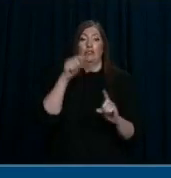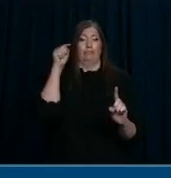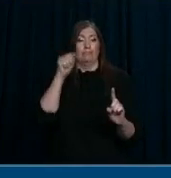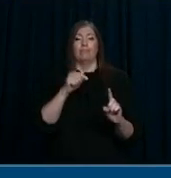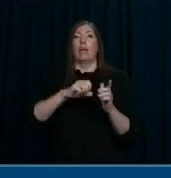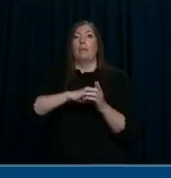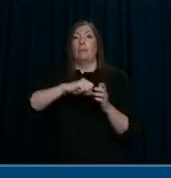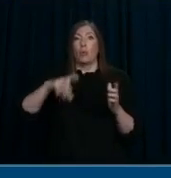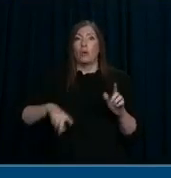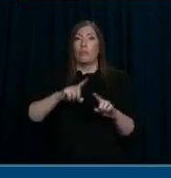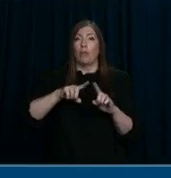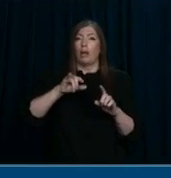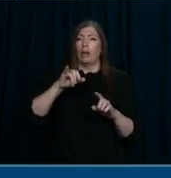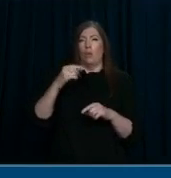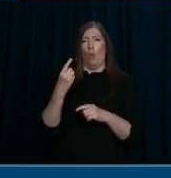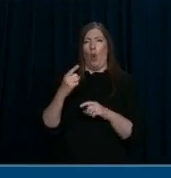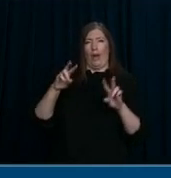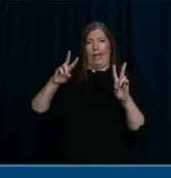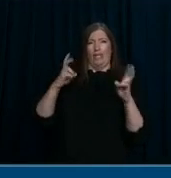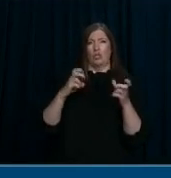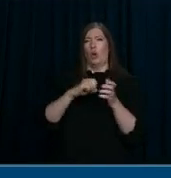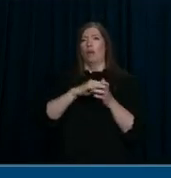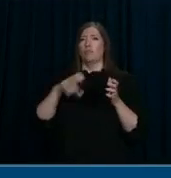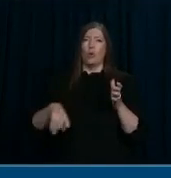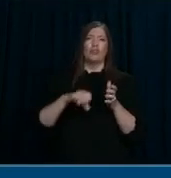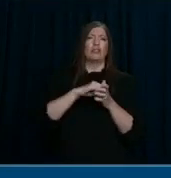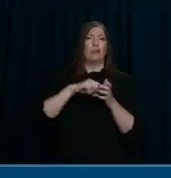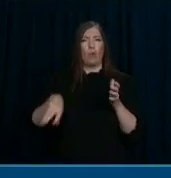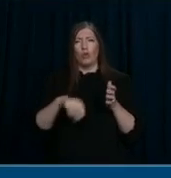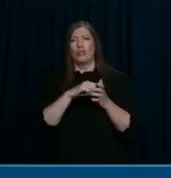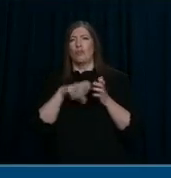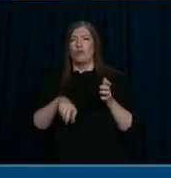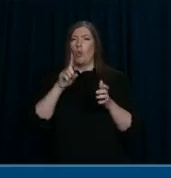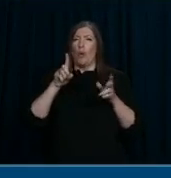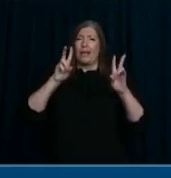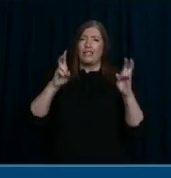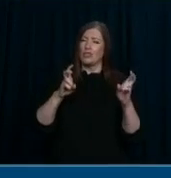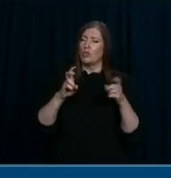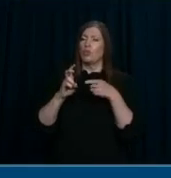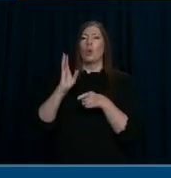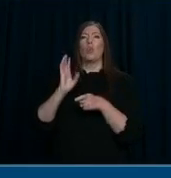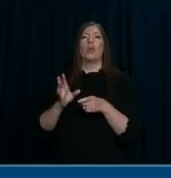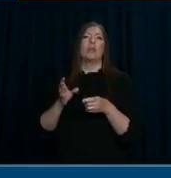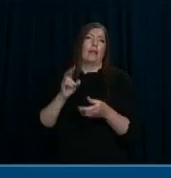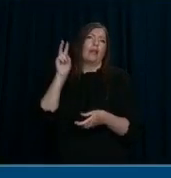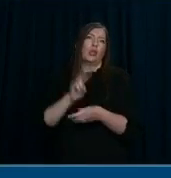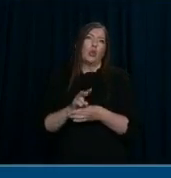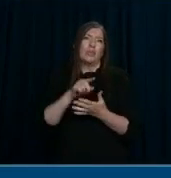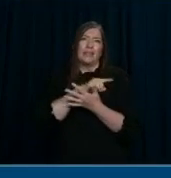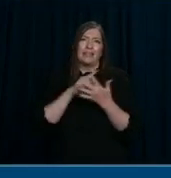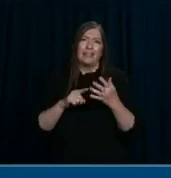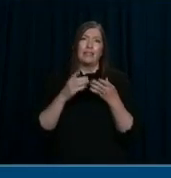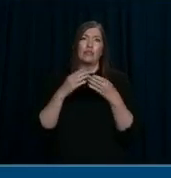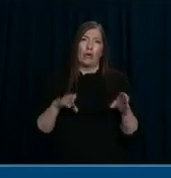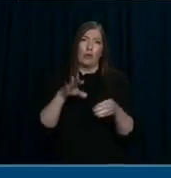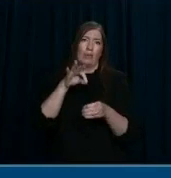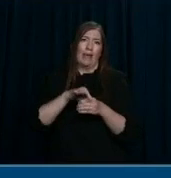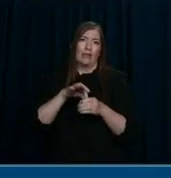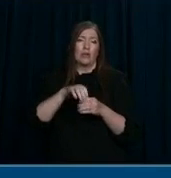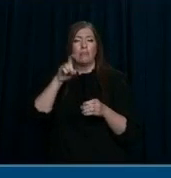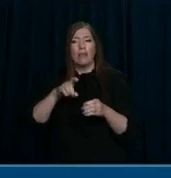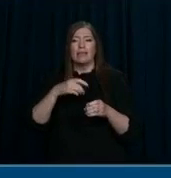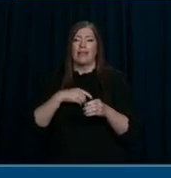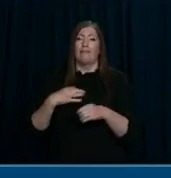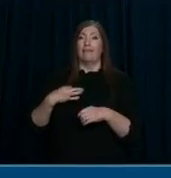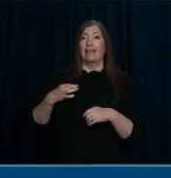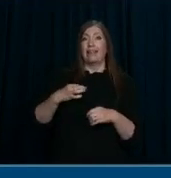we're single issue candidates and it's just abortion, abortion, abortion, we risk losing these general elections. So we need a candidate who's strong on the